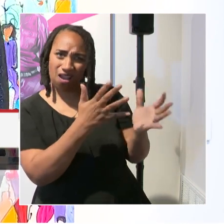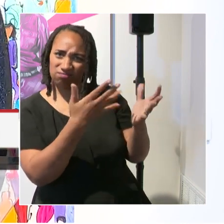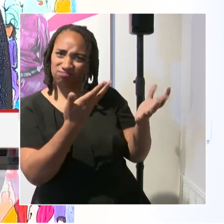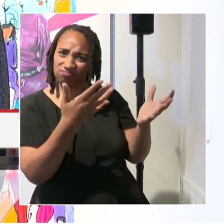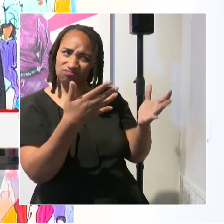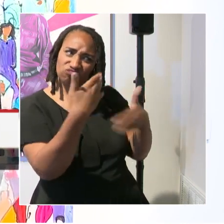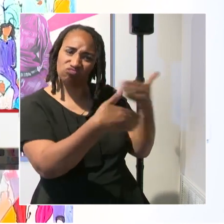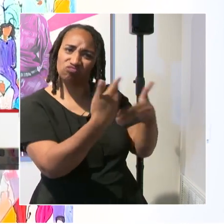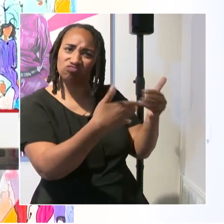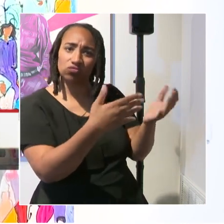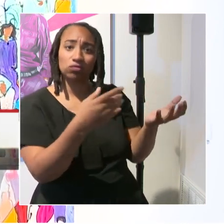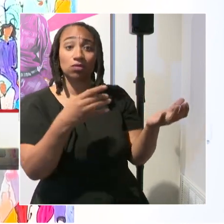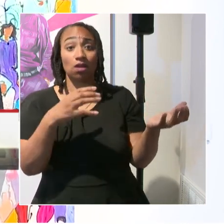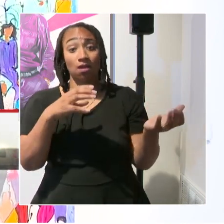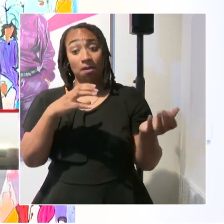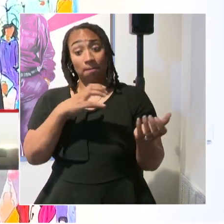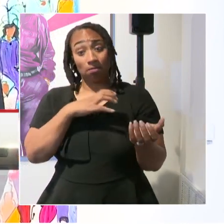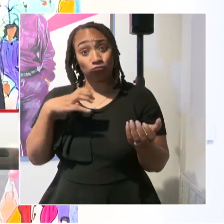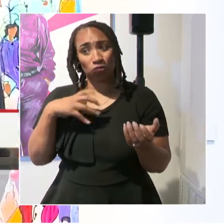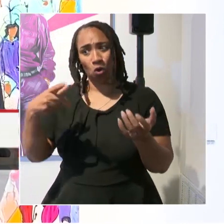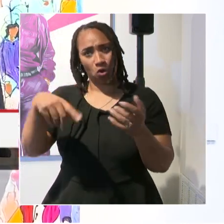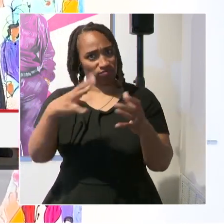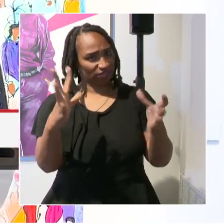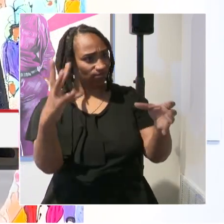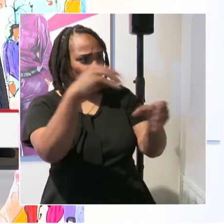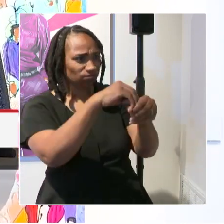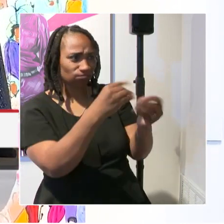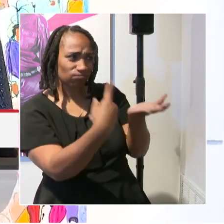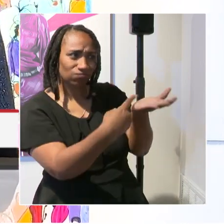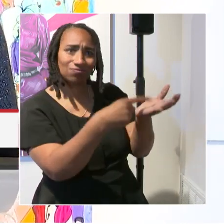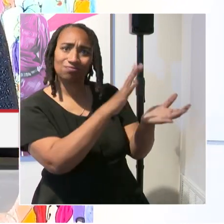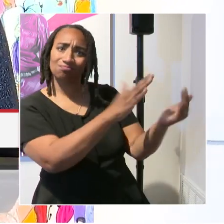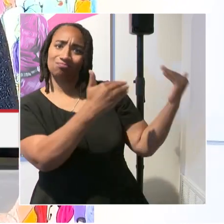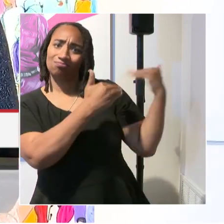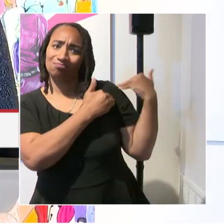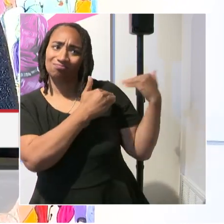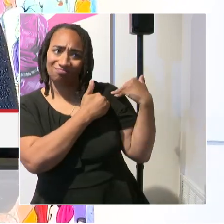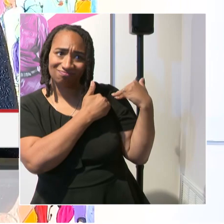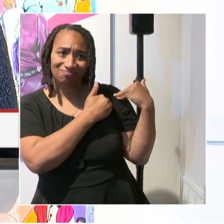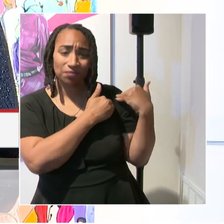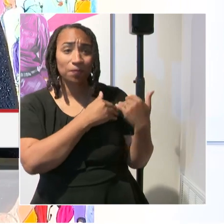of its own members. So from what I've seen at this point, the process has worked.